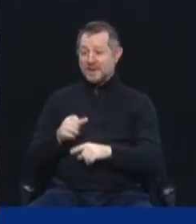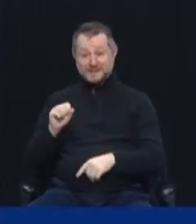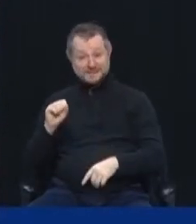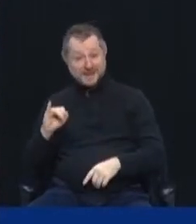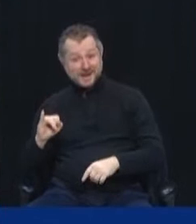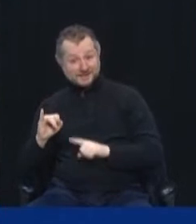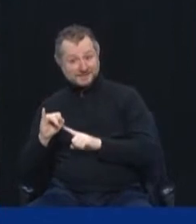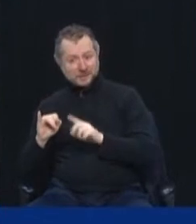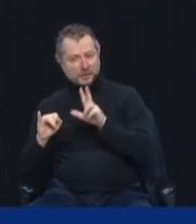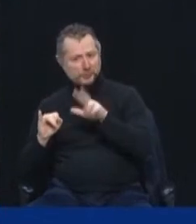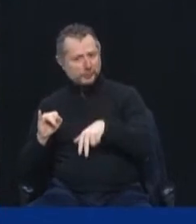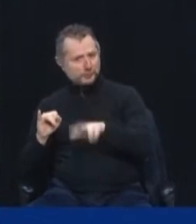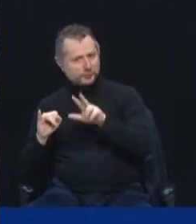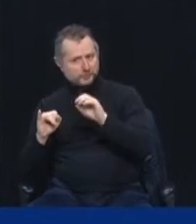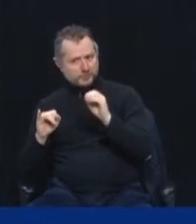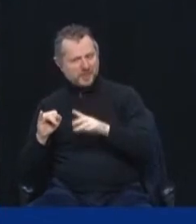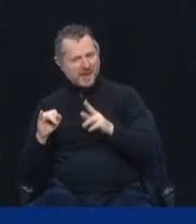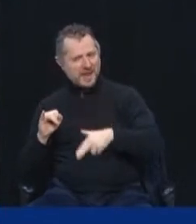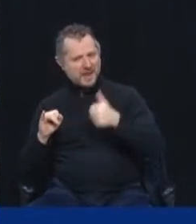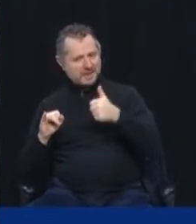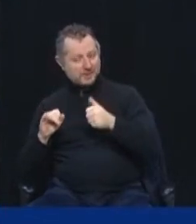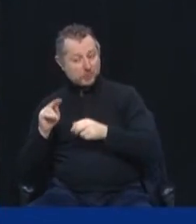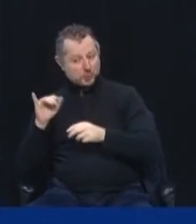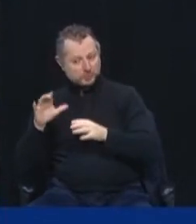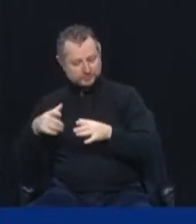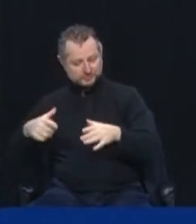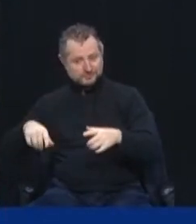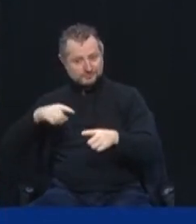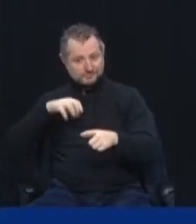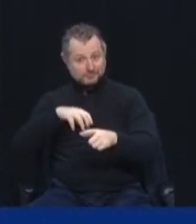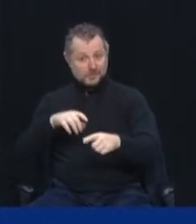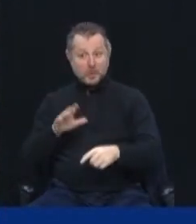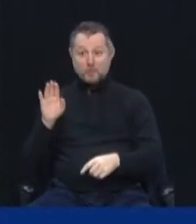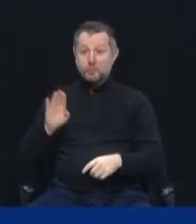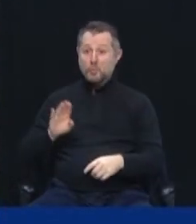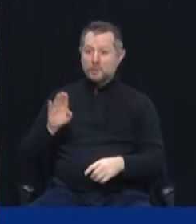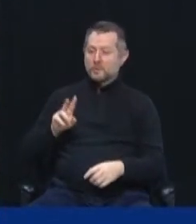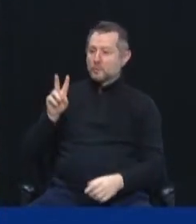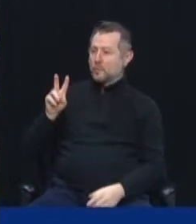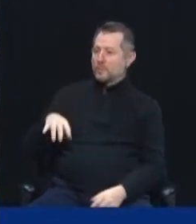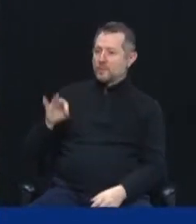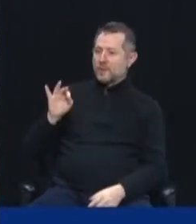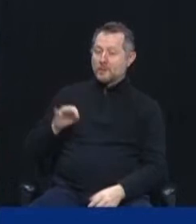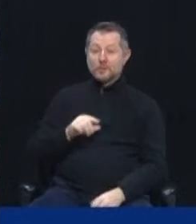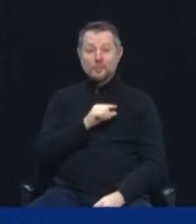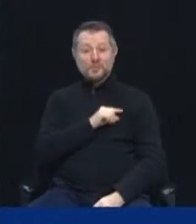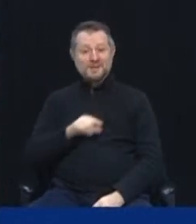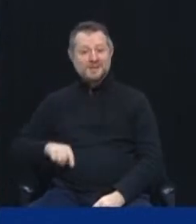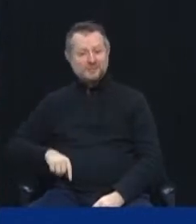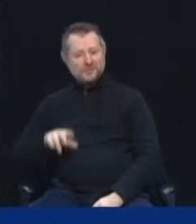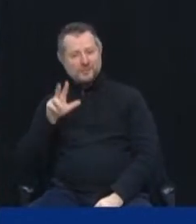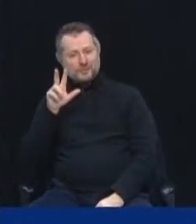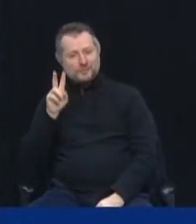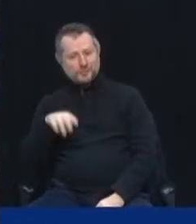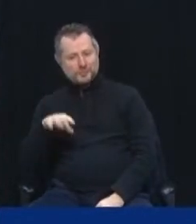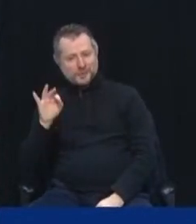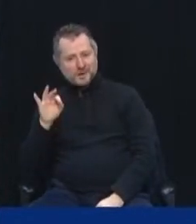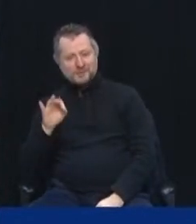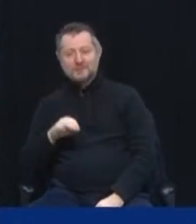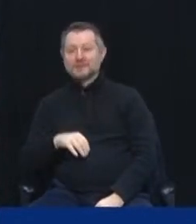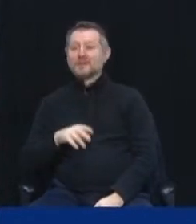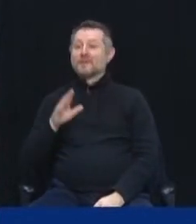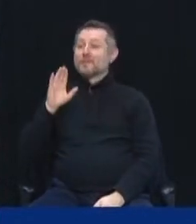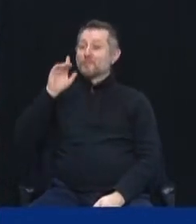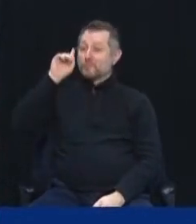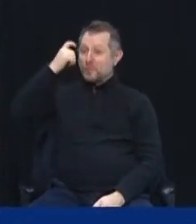3.3%, highest in the city. Brooklyn, 2.9%, Queens, 2.9%, Bronx, 2.5%,